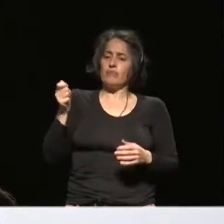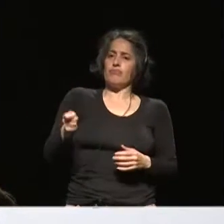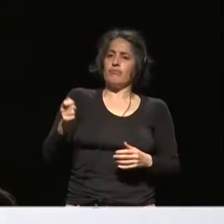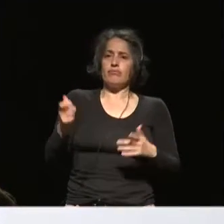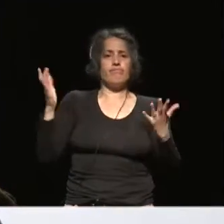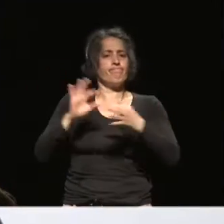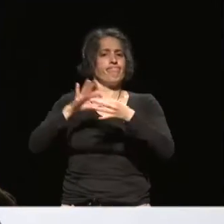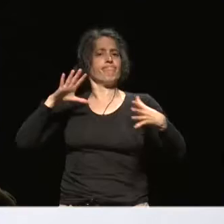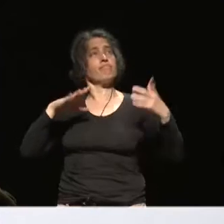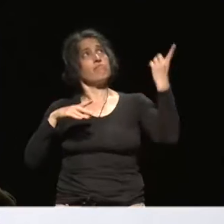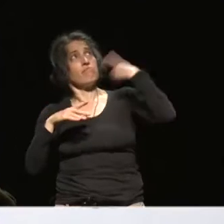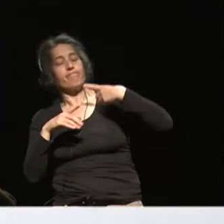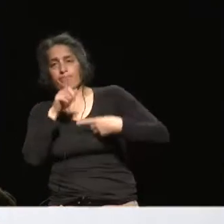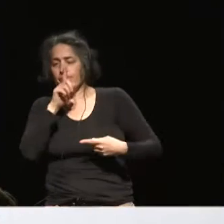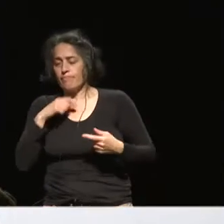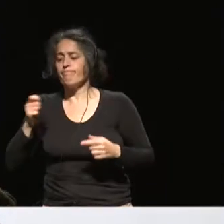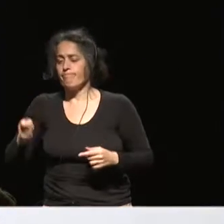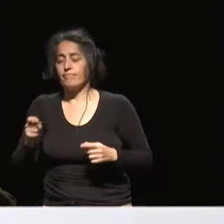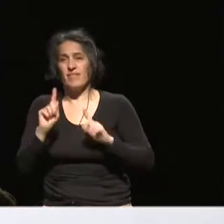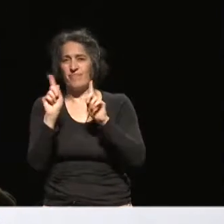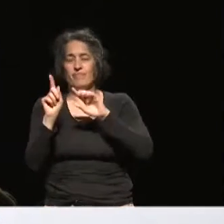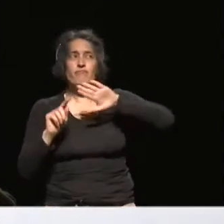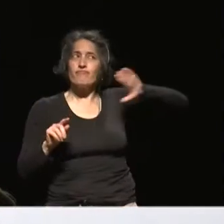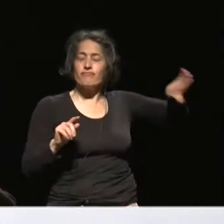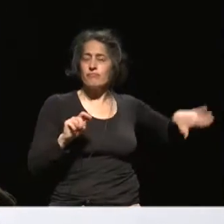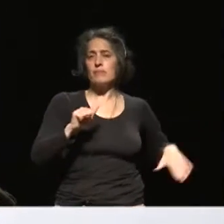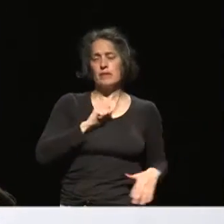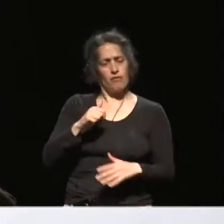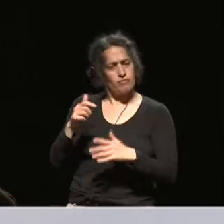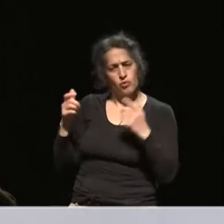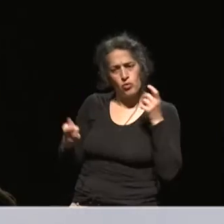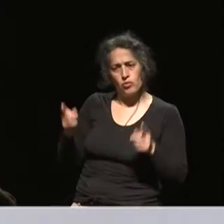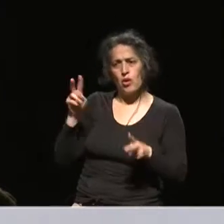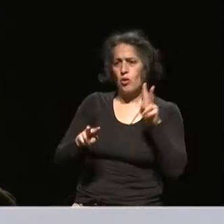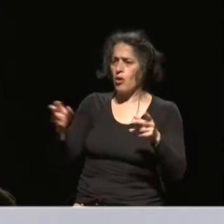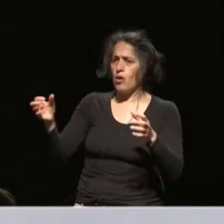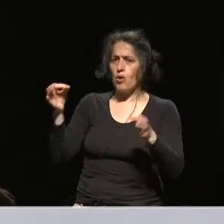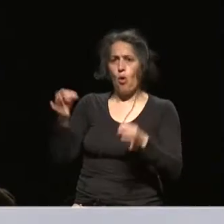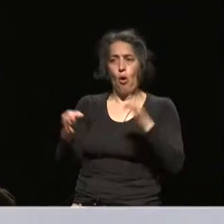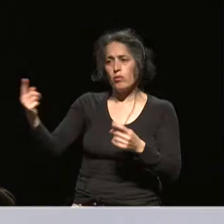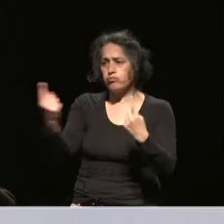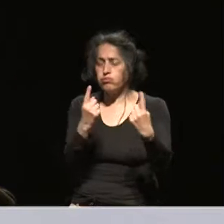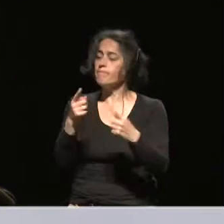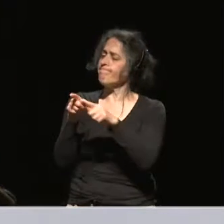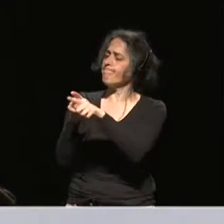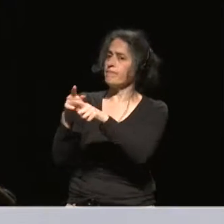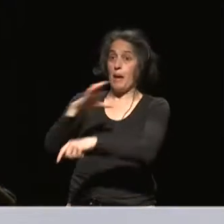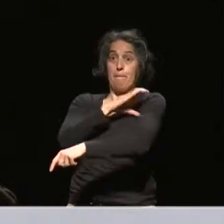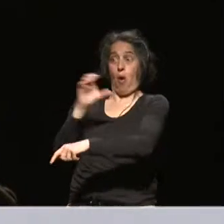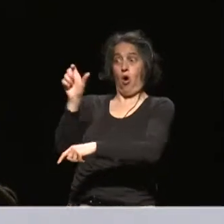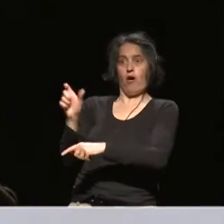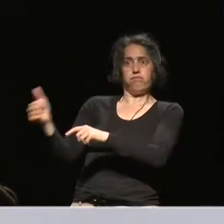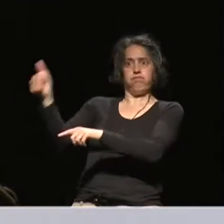corruption is perhaps increasingly not being seen as being normal, and impunity is no longer guaranteed for the powerful.